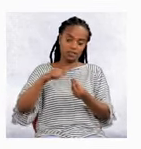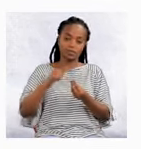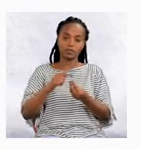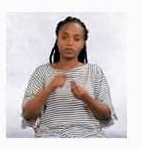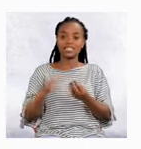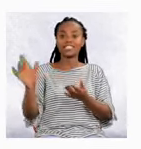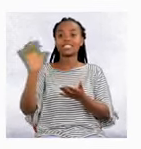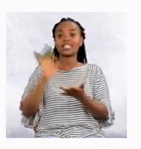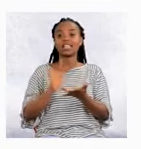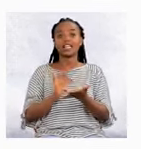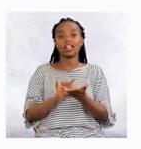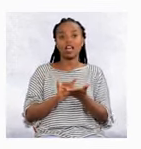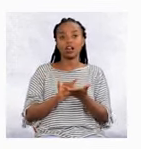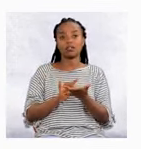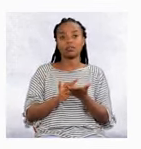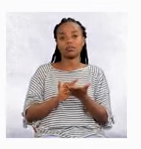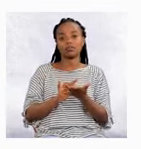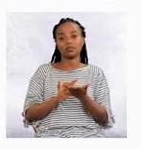The center